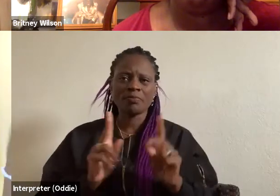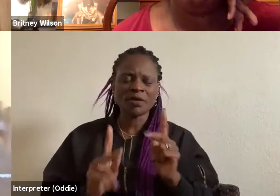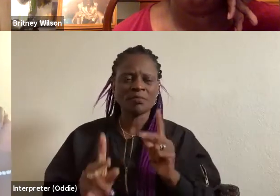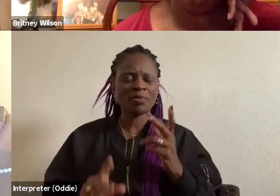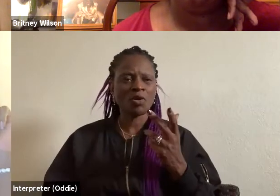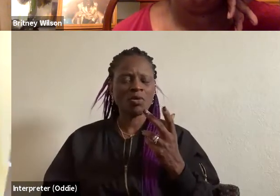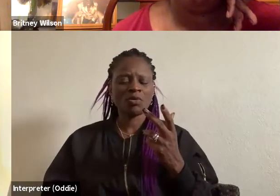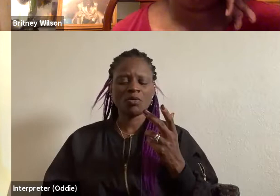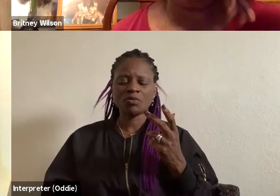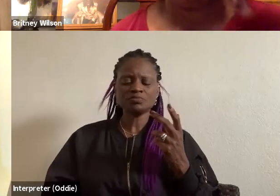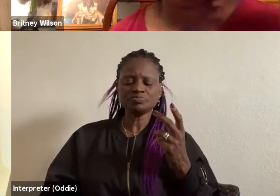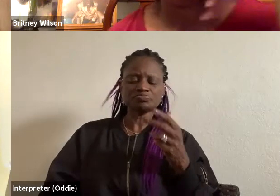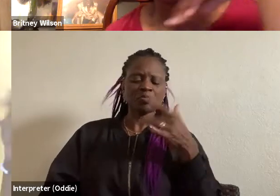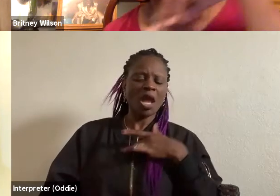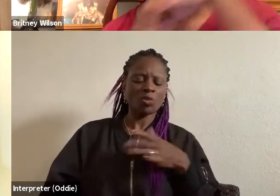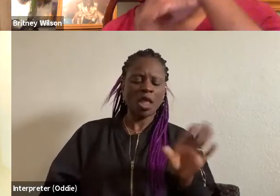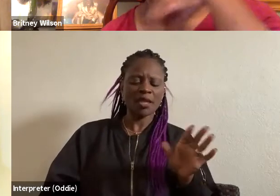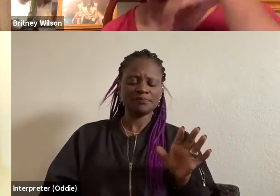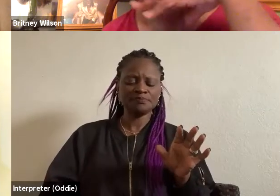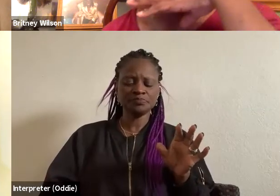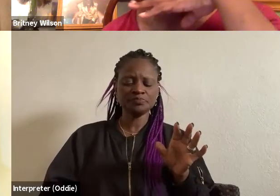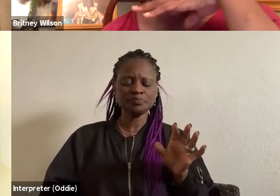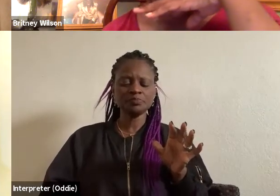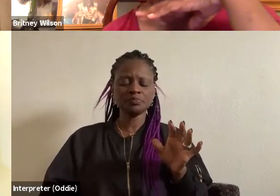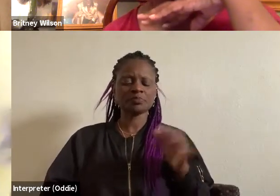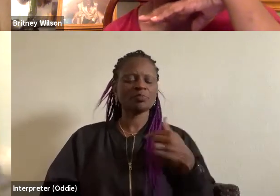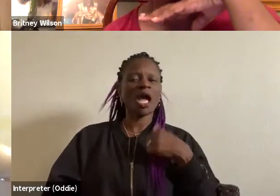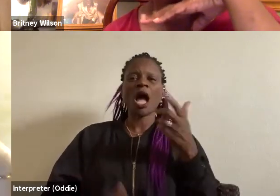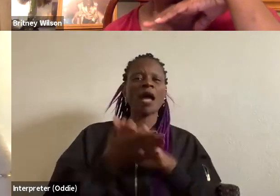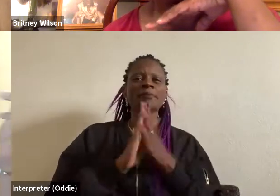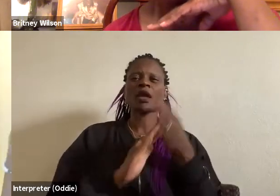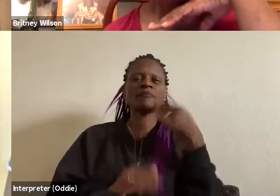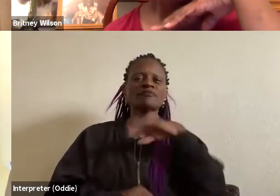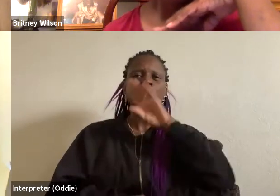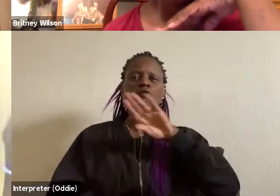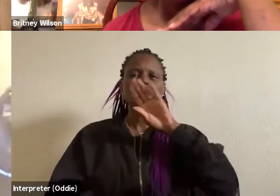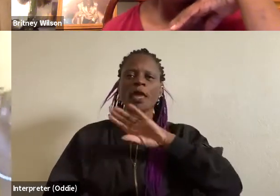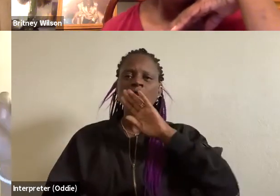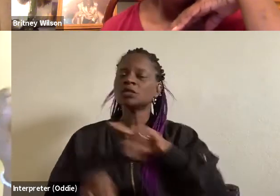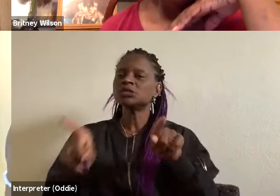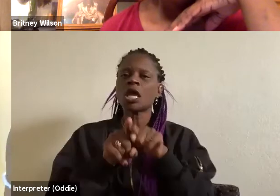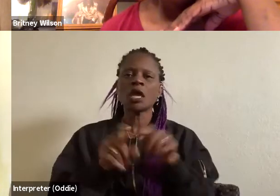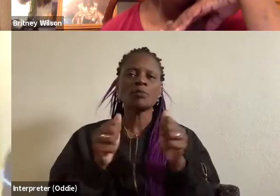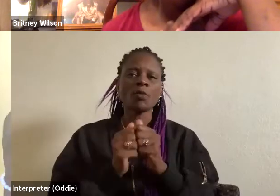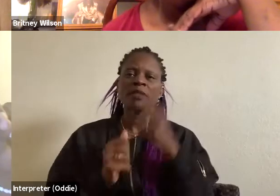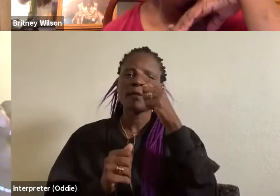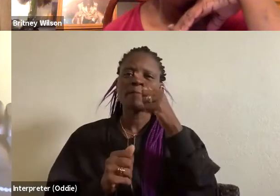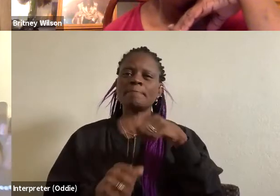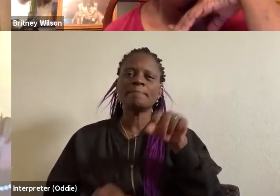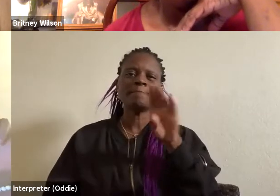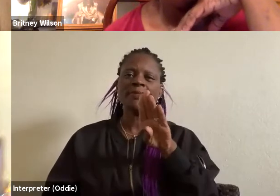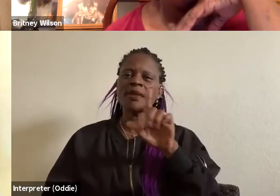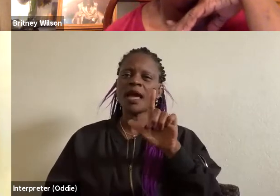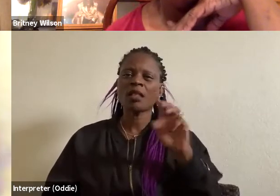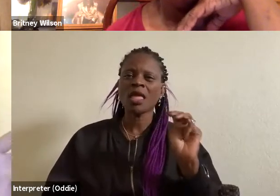that's the same thing with, like, you know, movements like the Black Lives Matter movement, and how there were sections of it